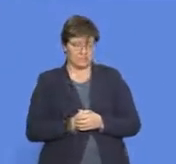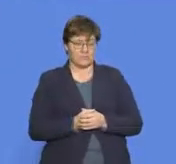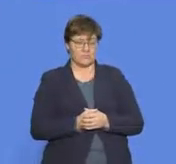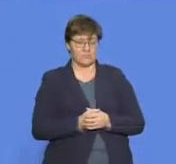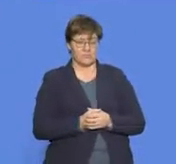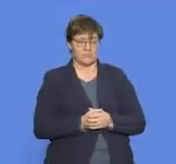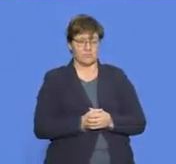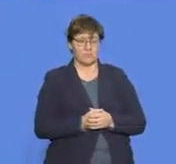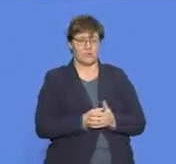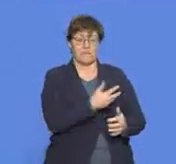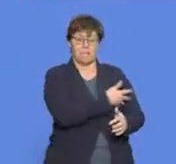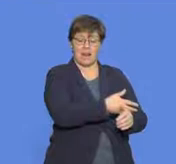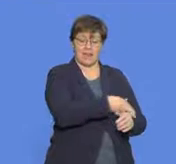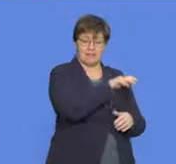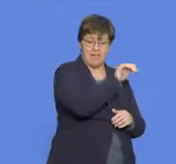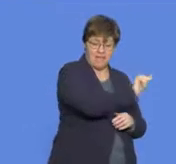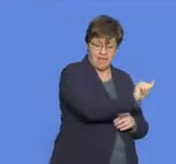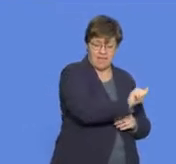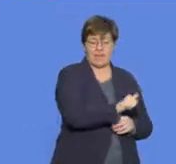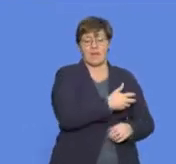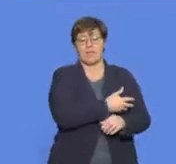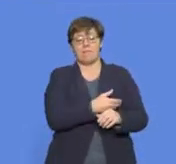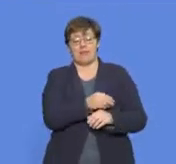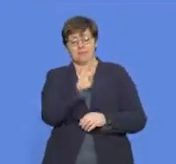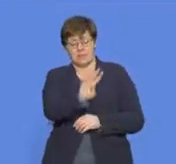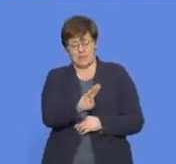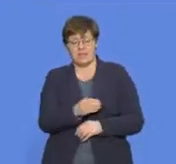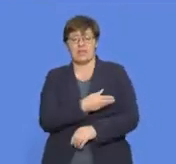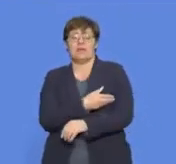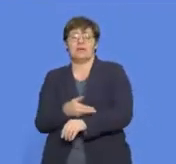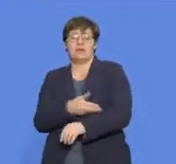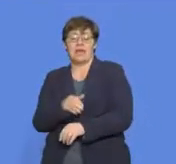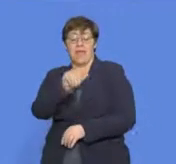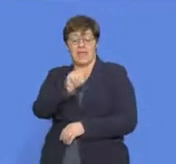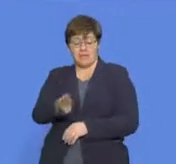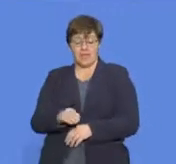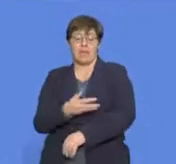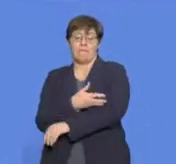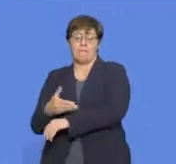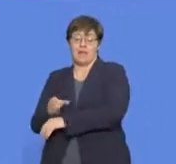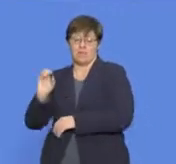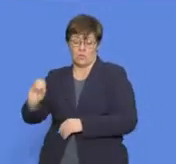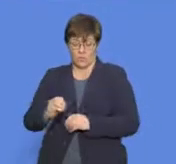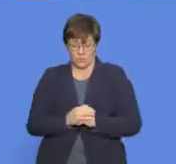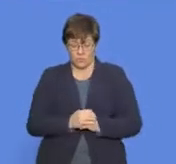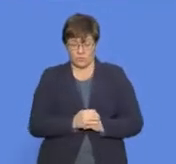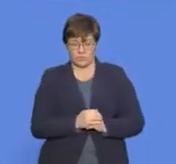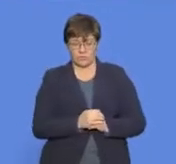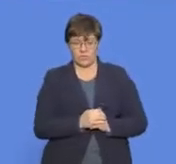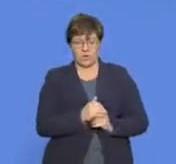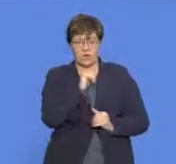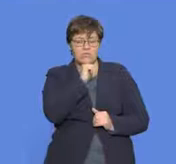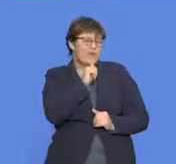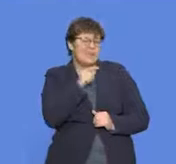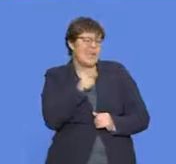here. We've got blood group A, blood group B, blood group AB, and blood group O. And so even